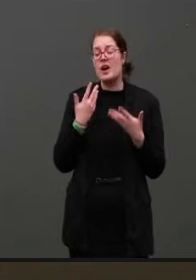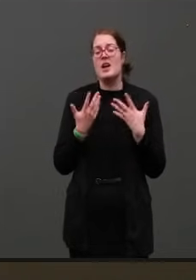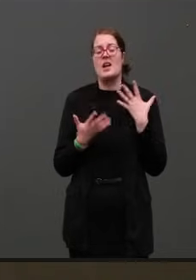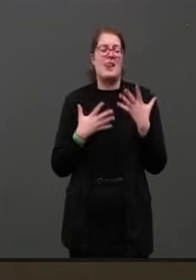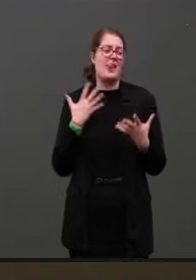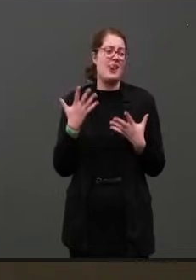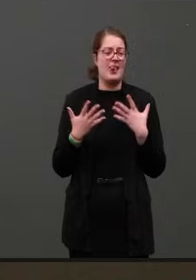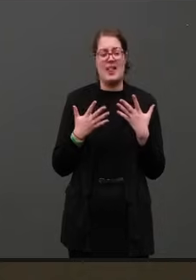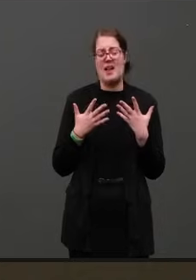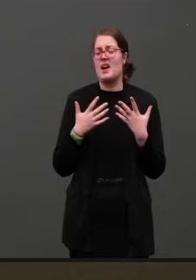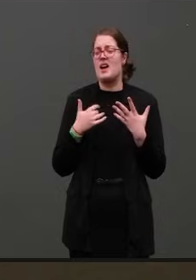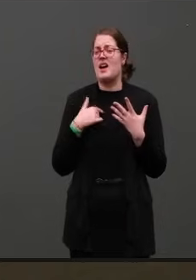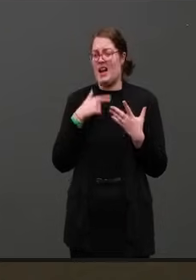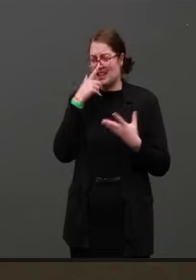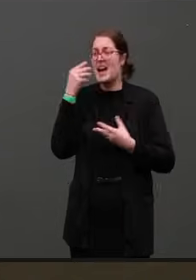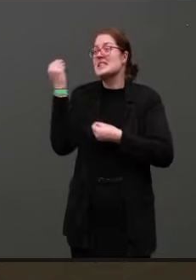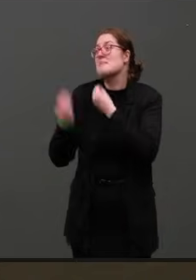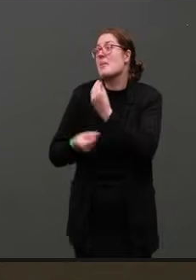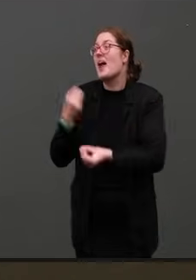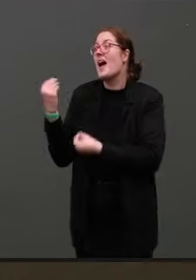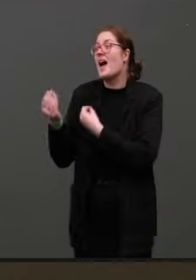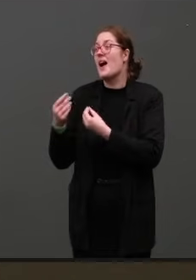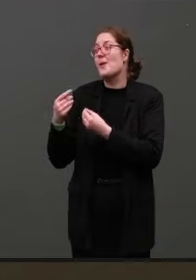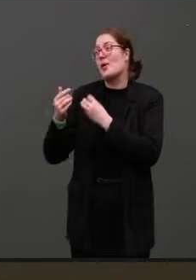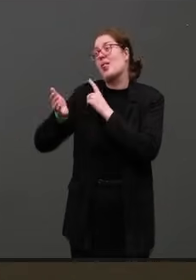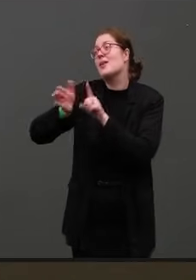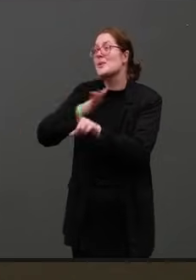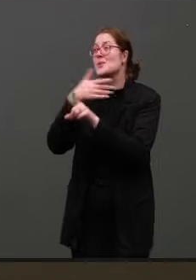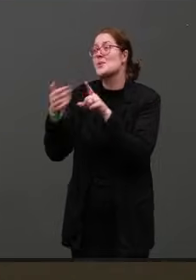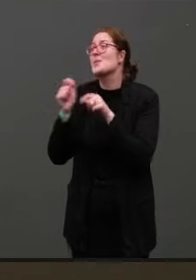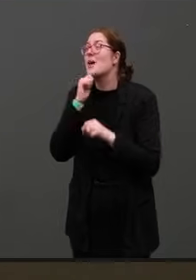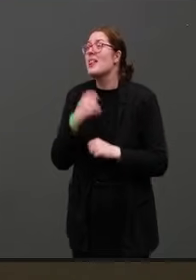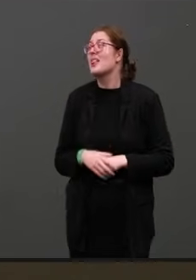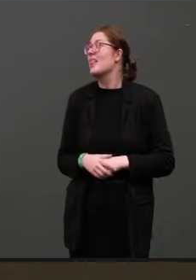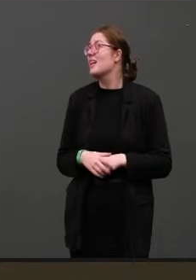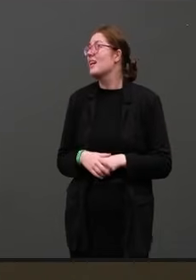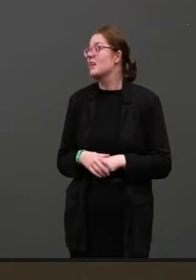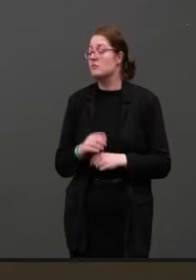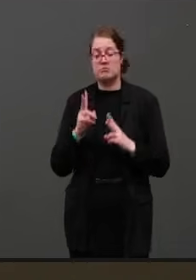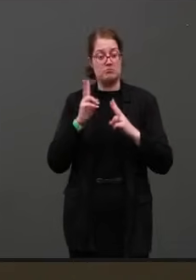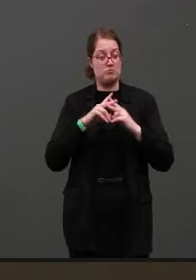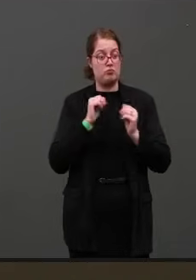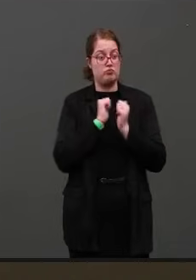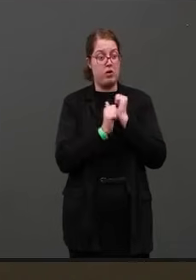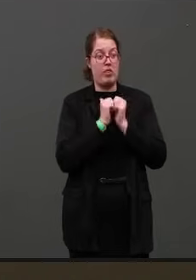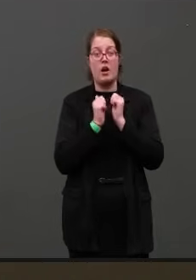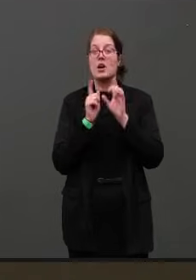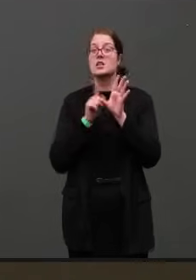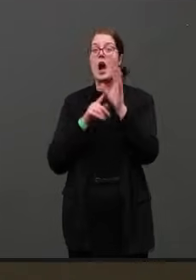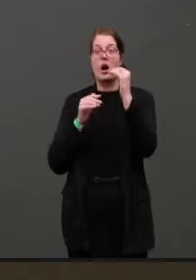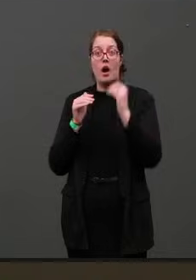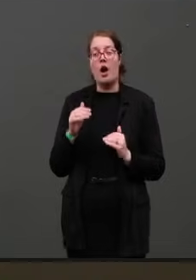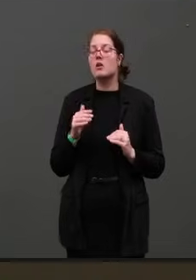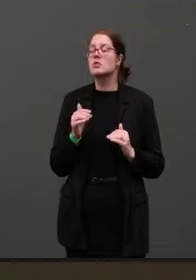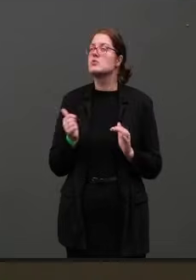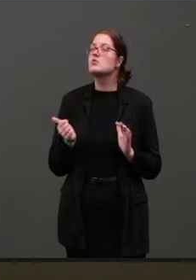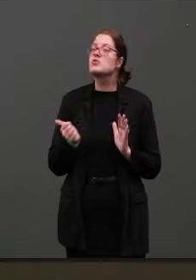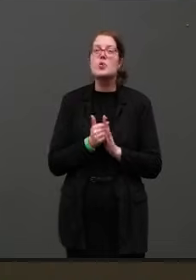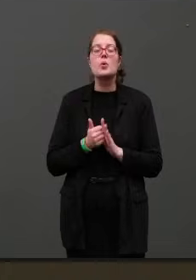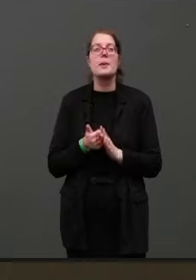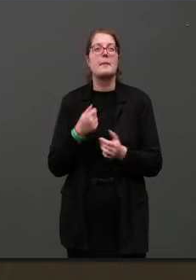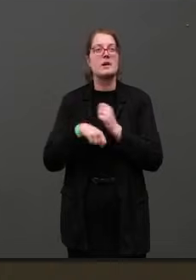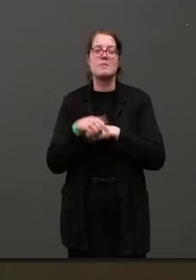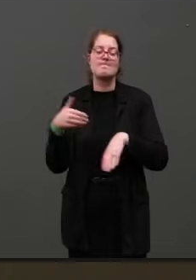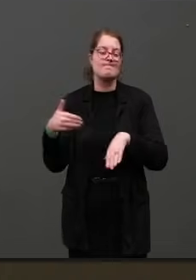can explain it in a way that will win him over. 2 brothers. The younger brother does something really stupid that spells disaster,